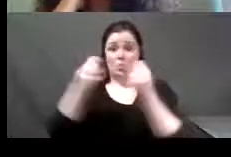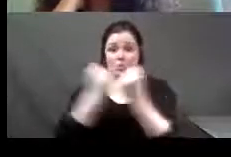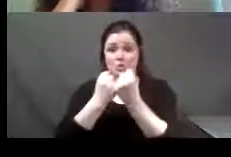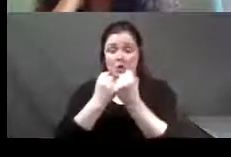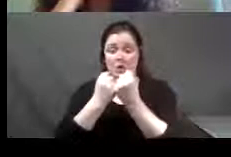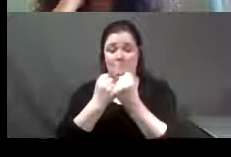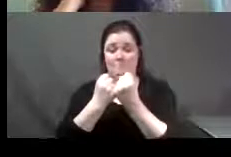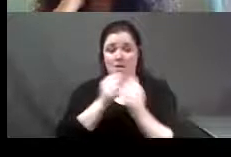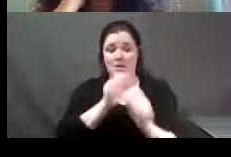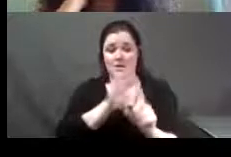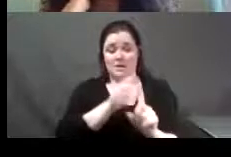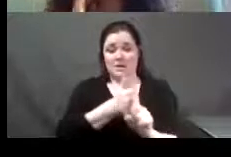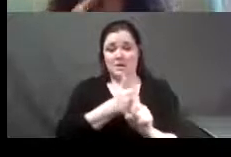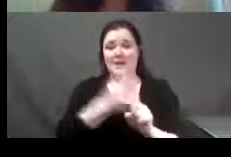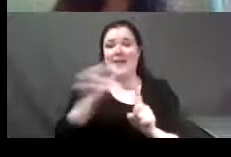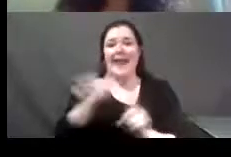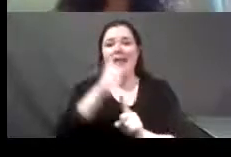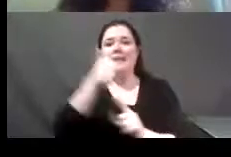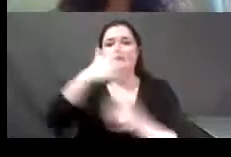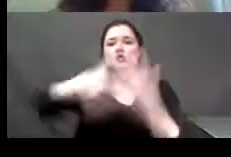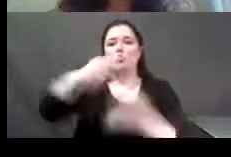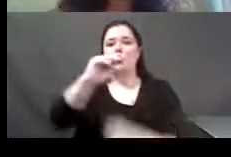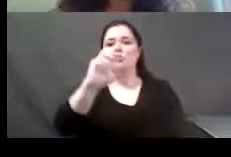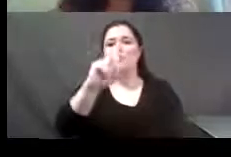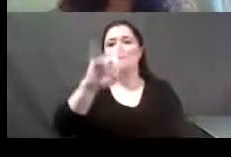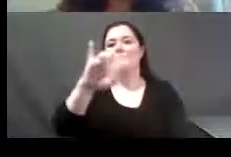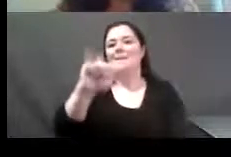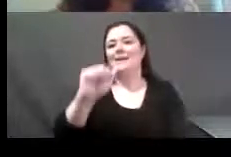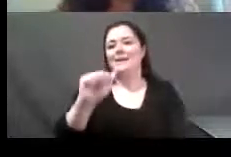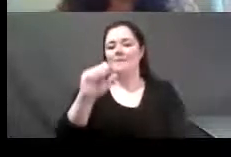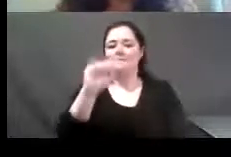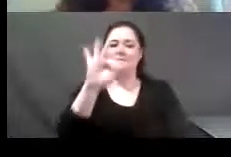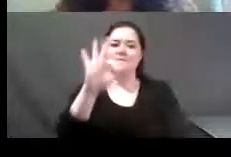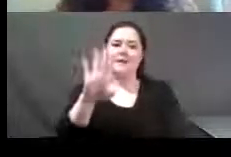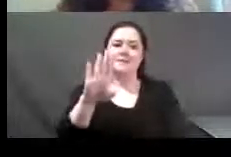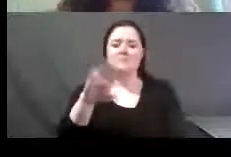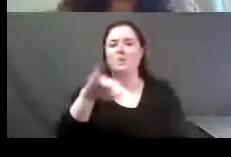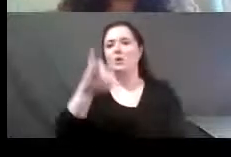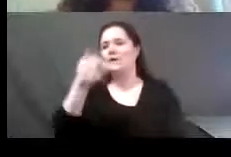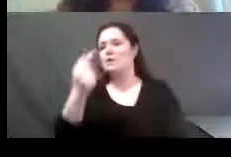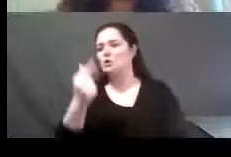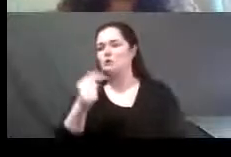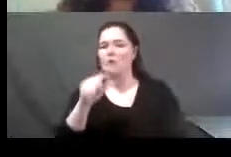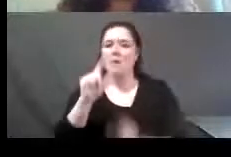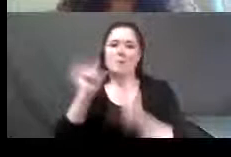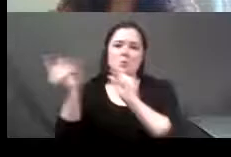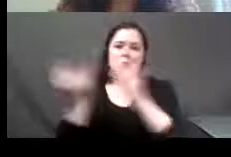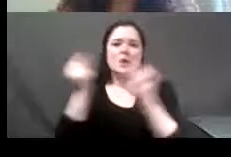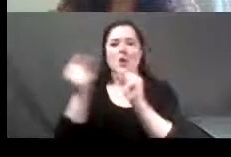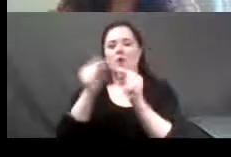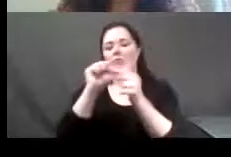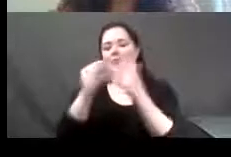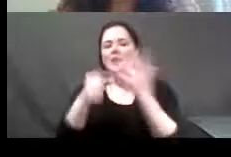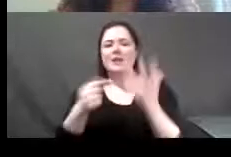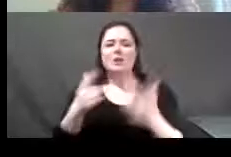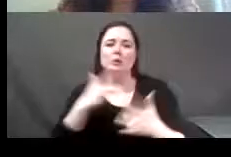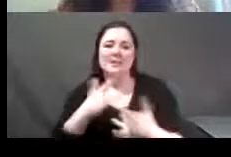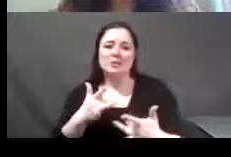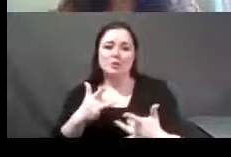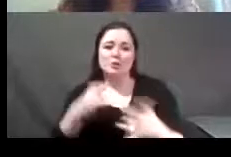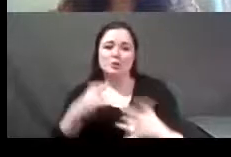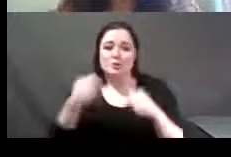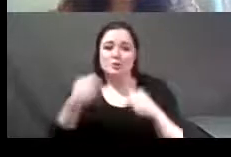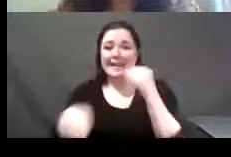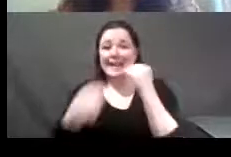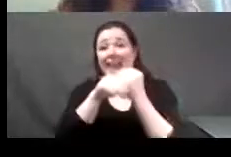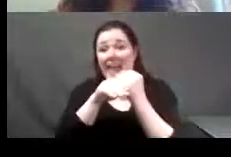on any social media platform, Facebook, Insta, Twitter, there's usually a way where you can add alternative